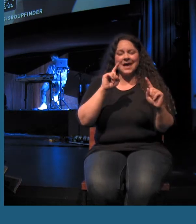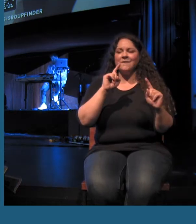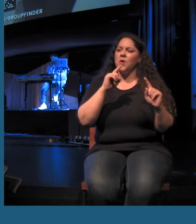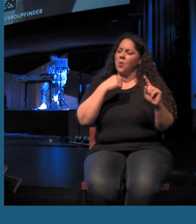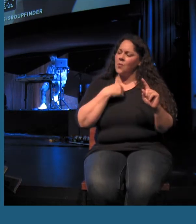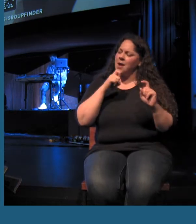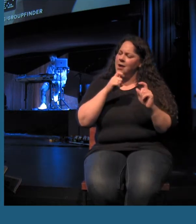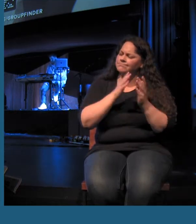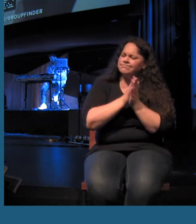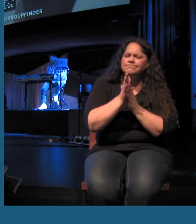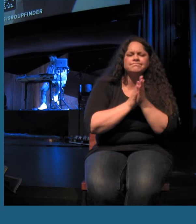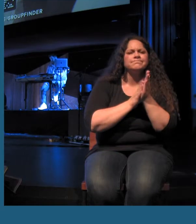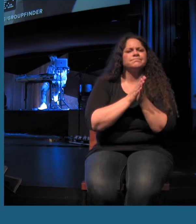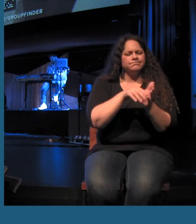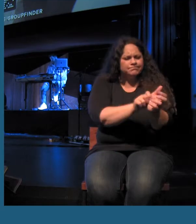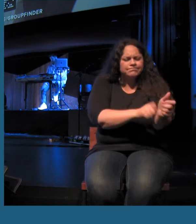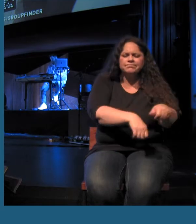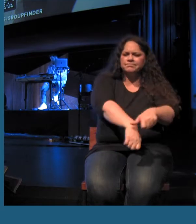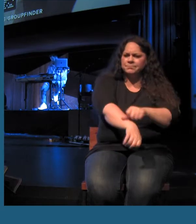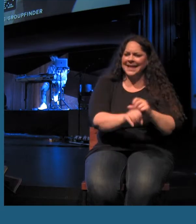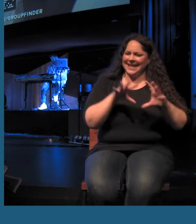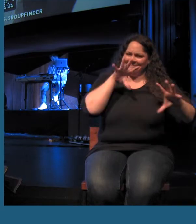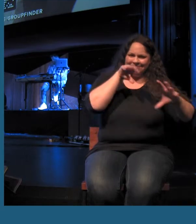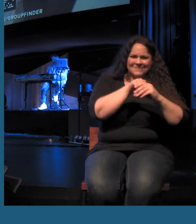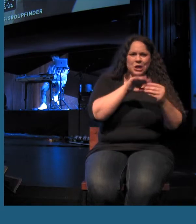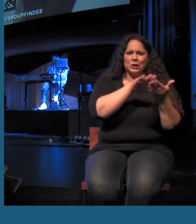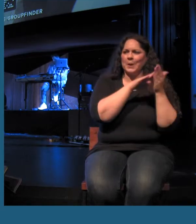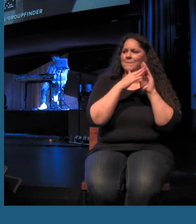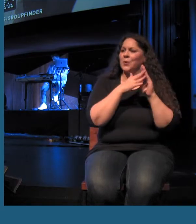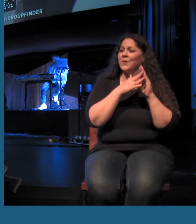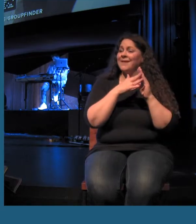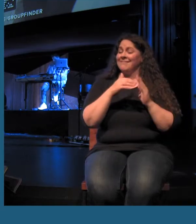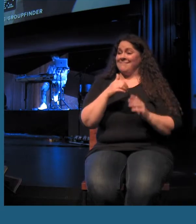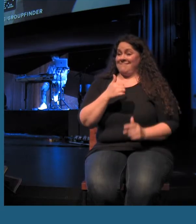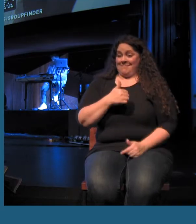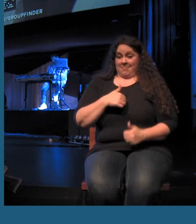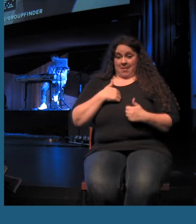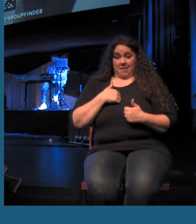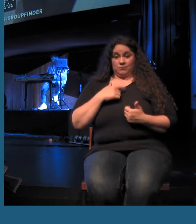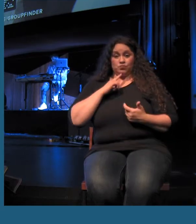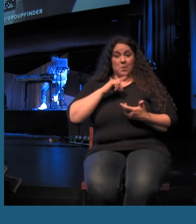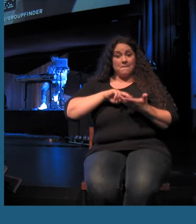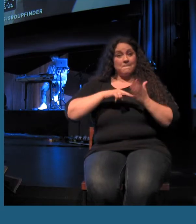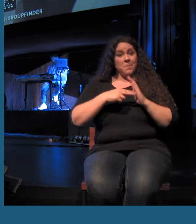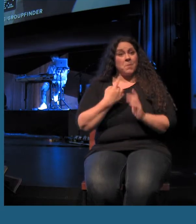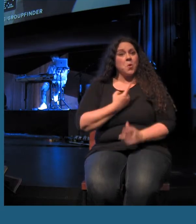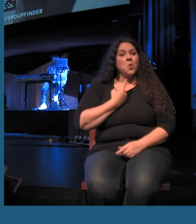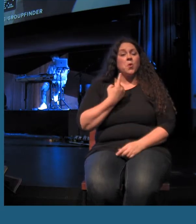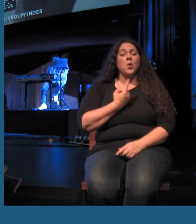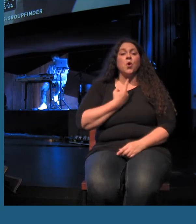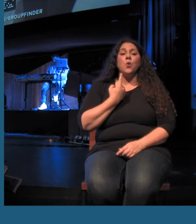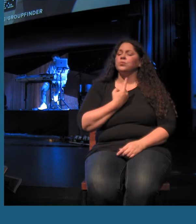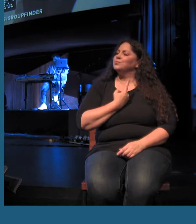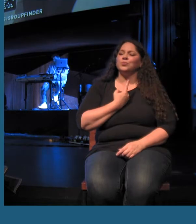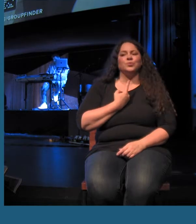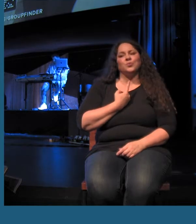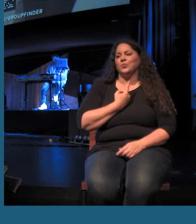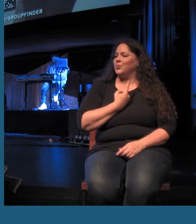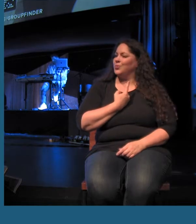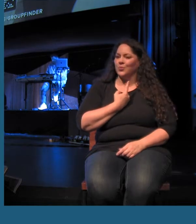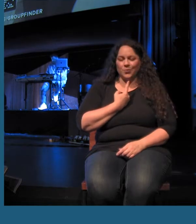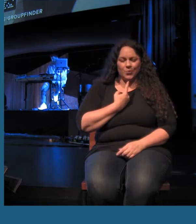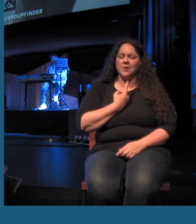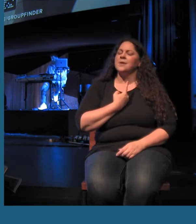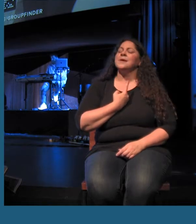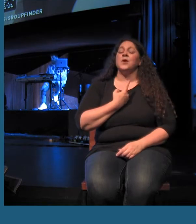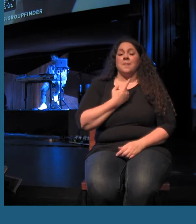intentional about being in community. Life is not meant to be walked alone, and there's so much truth to that statement. When